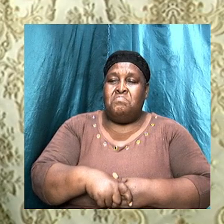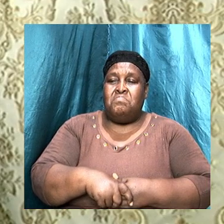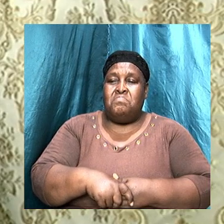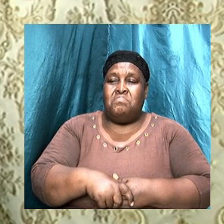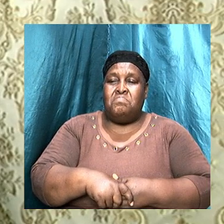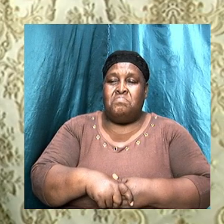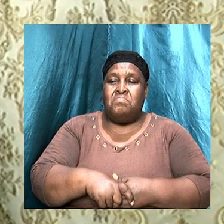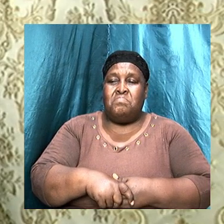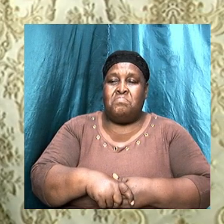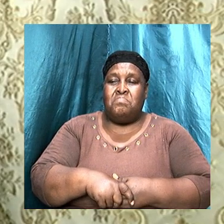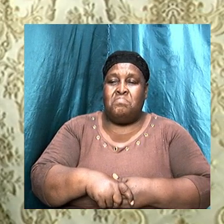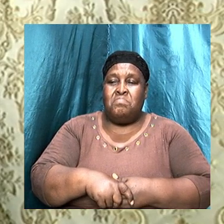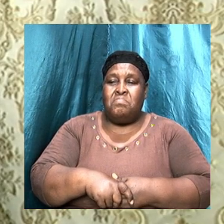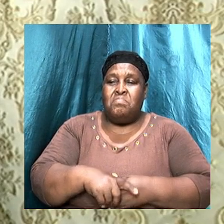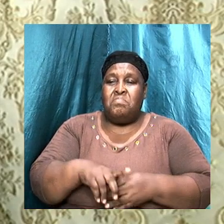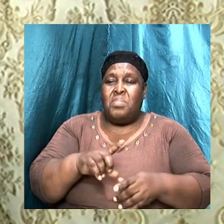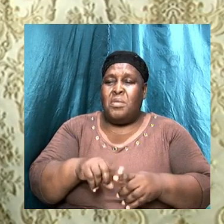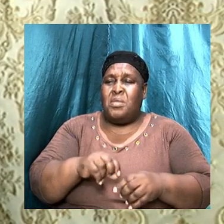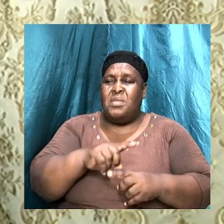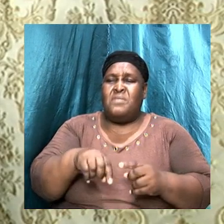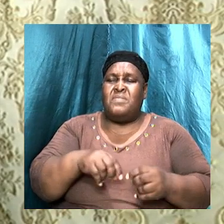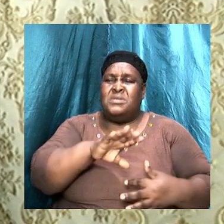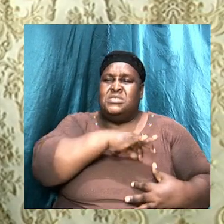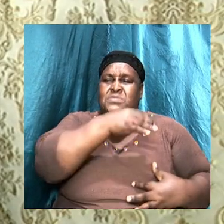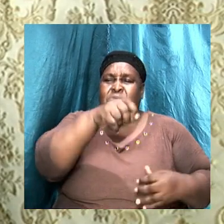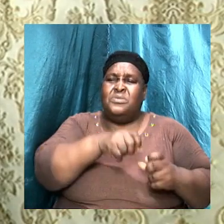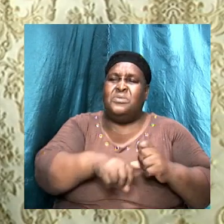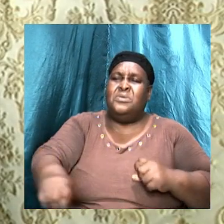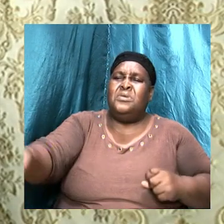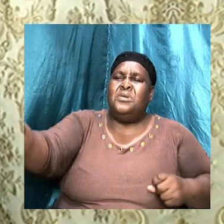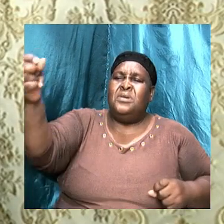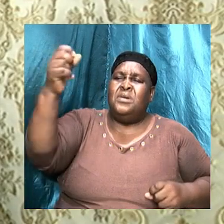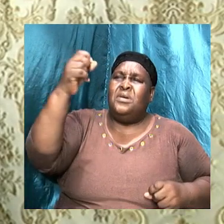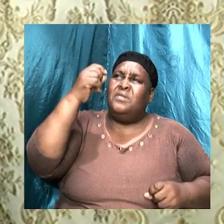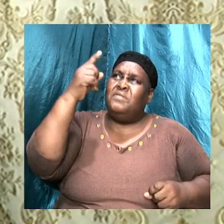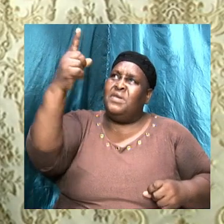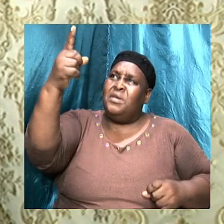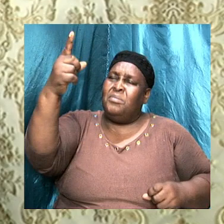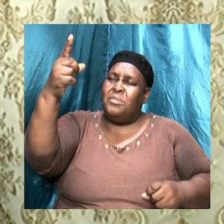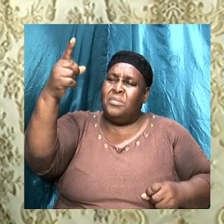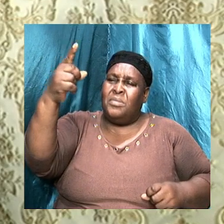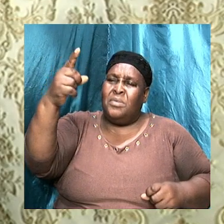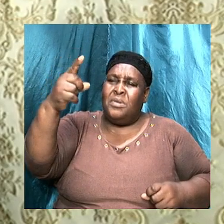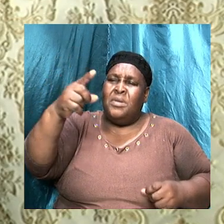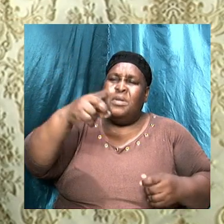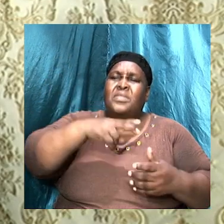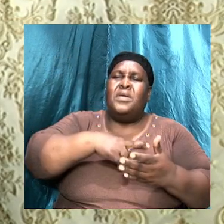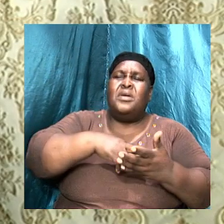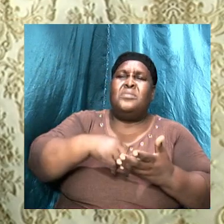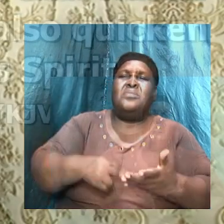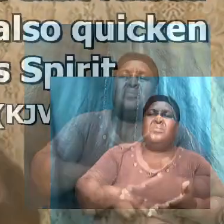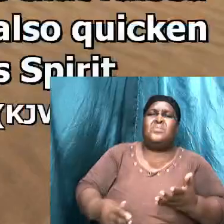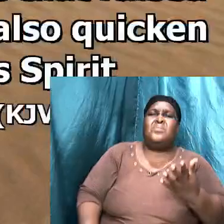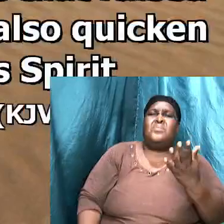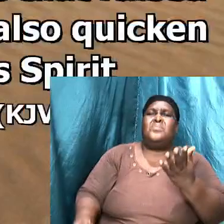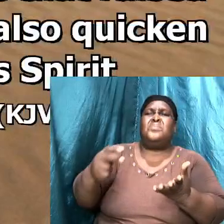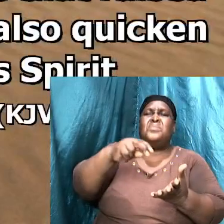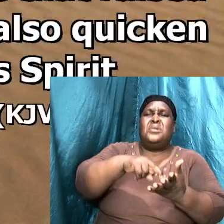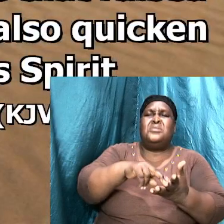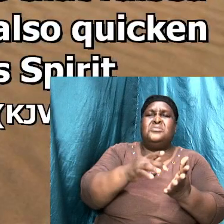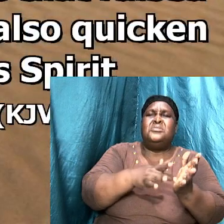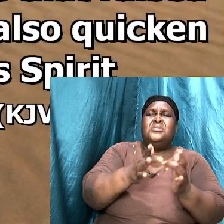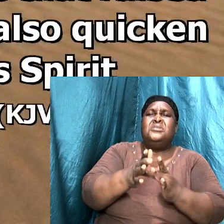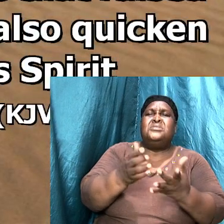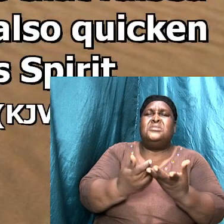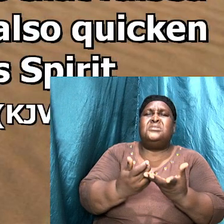But what if if the spirit of him that raised Jesus from the dead dwell in you